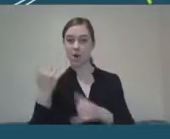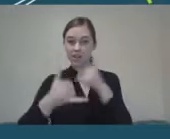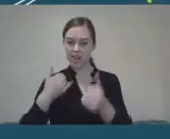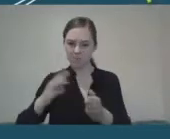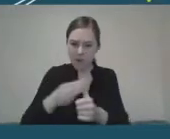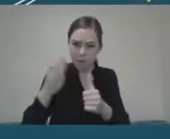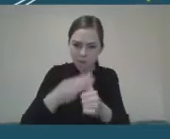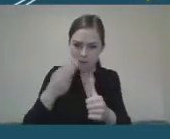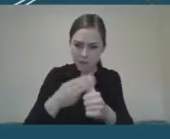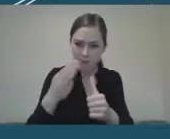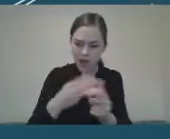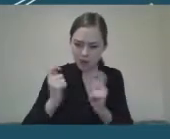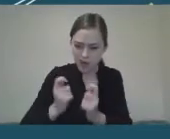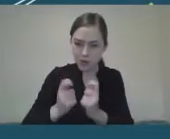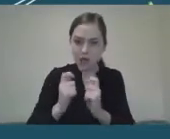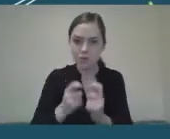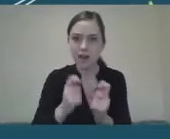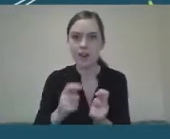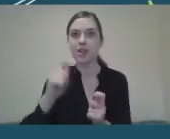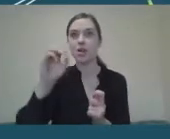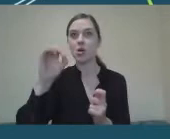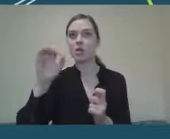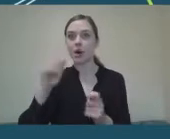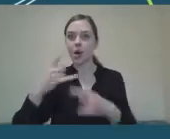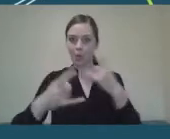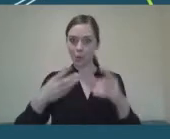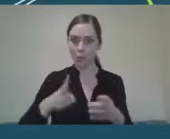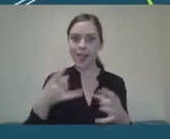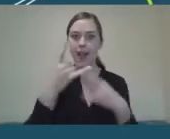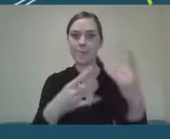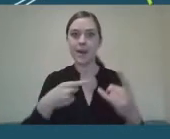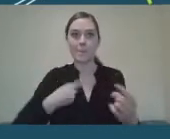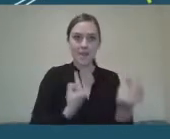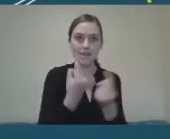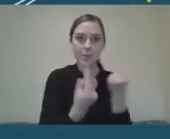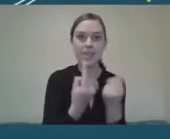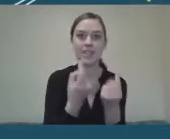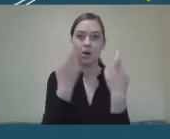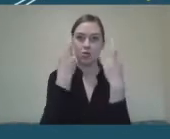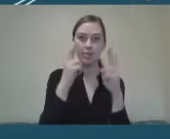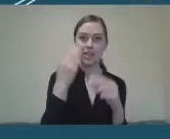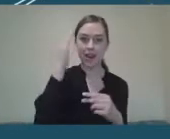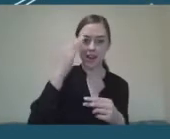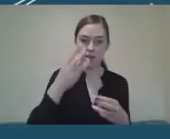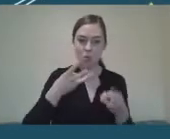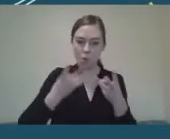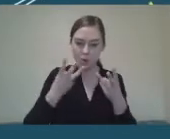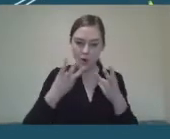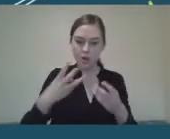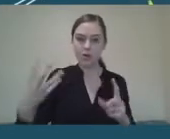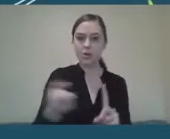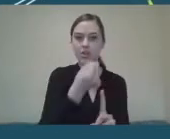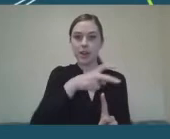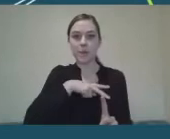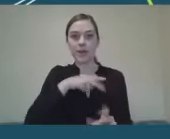doubt Tokyo was going to happen and I was going to be there competing and I was going to try and win a medal for Ireland. And that didn't happen,